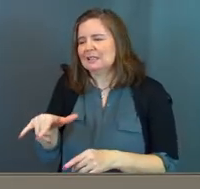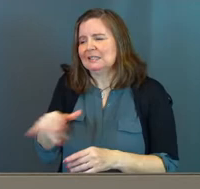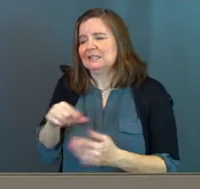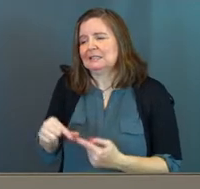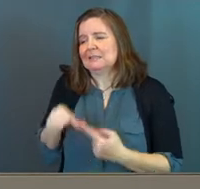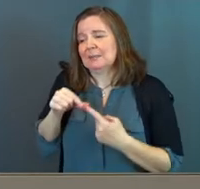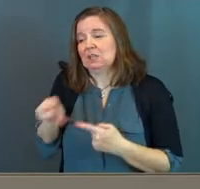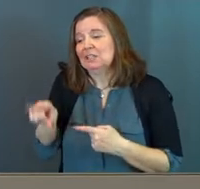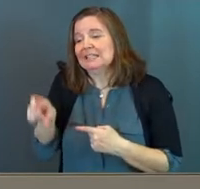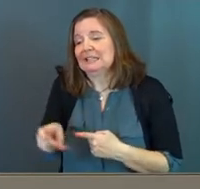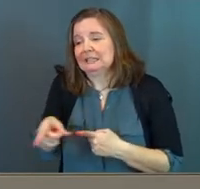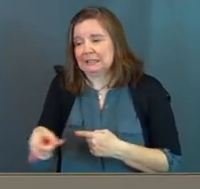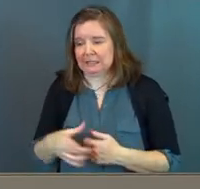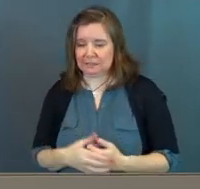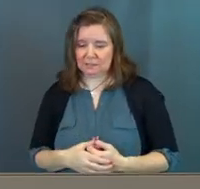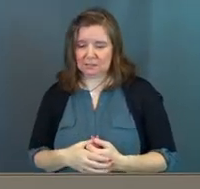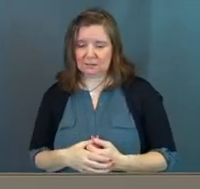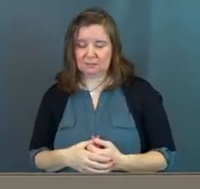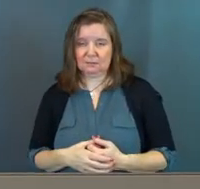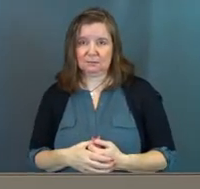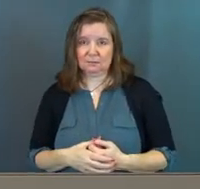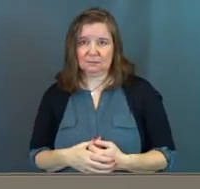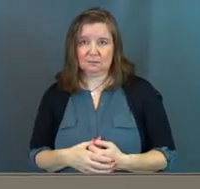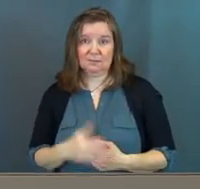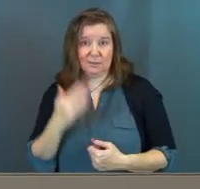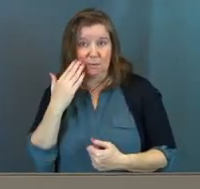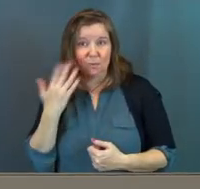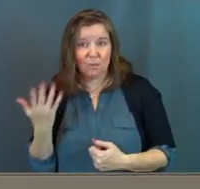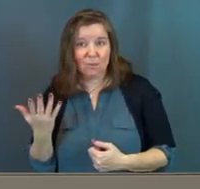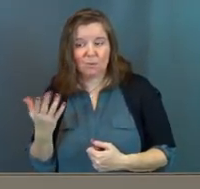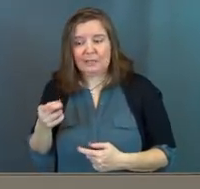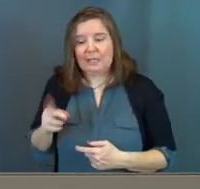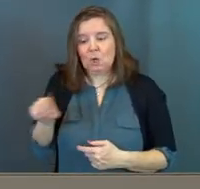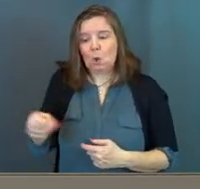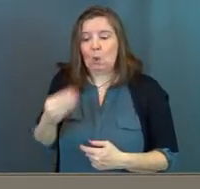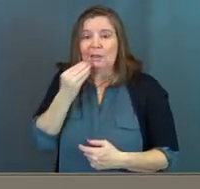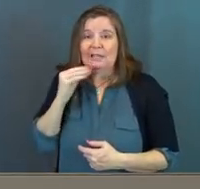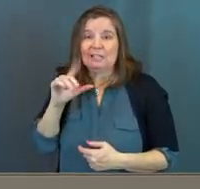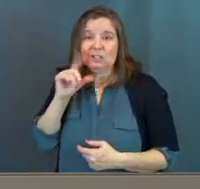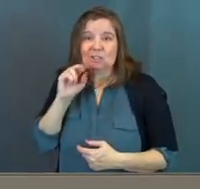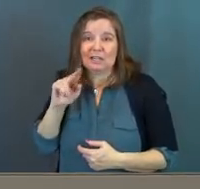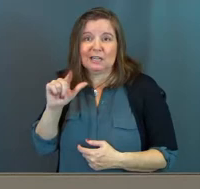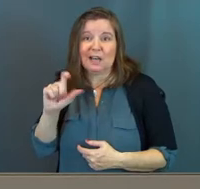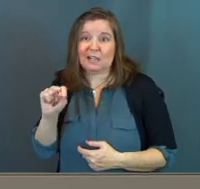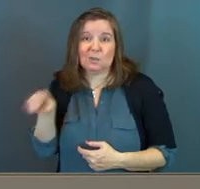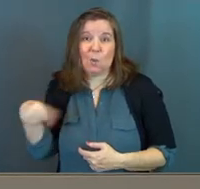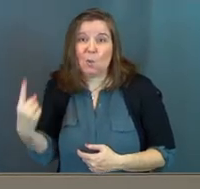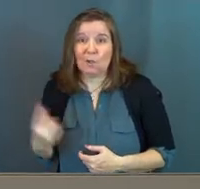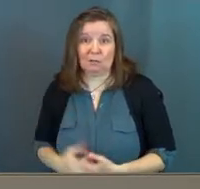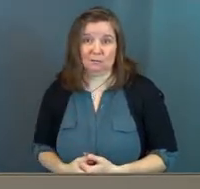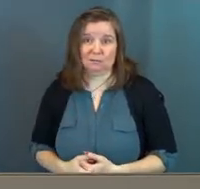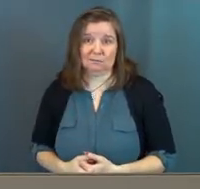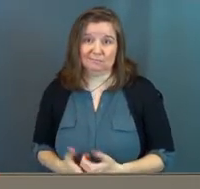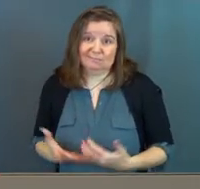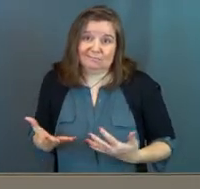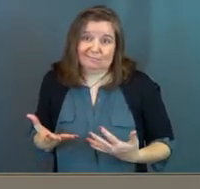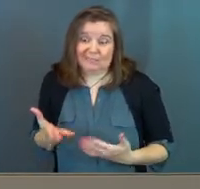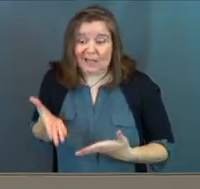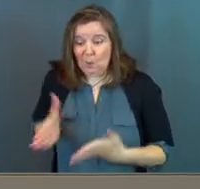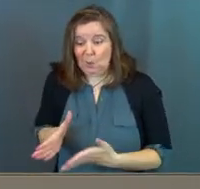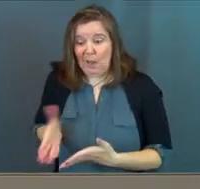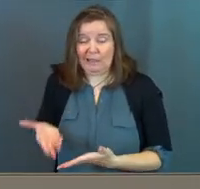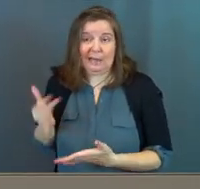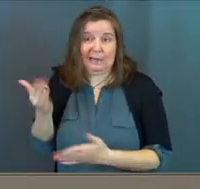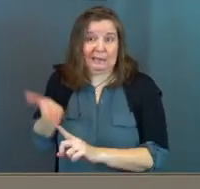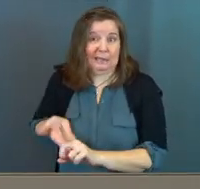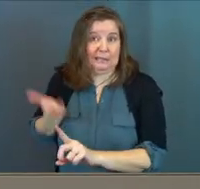Johnny's special. He needs this. You know, he only eats chicken nuggets, ever. That's just the way that